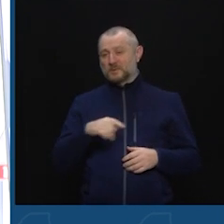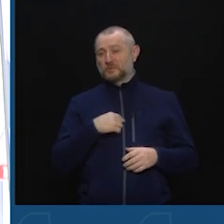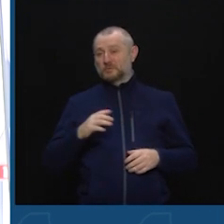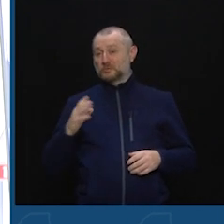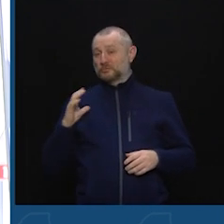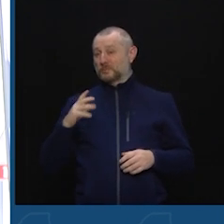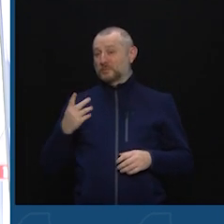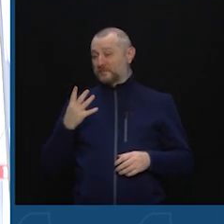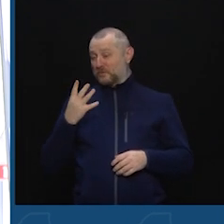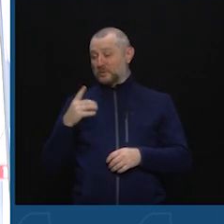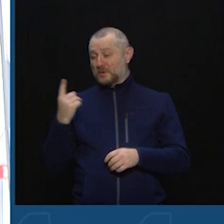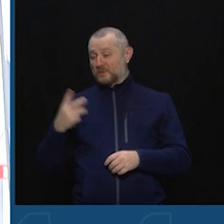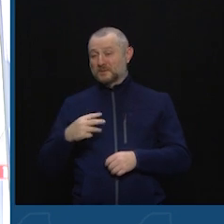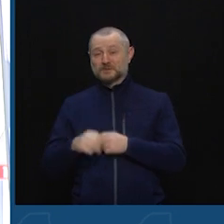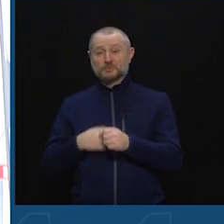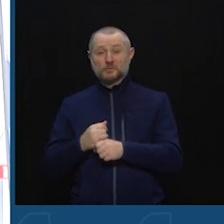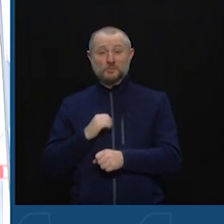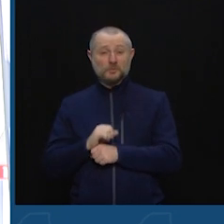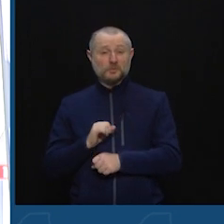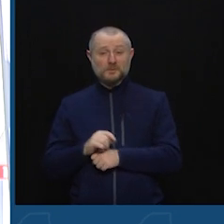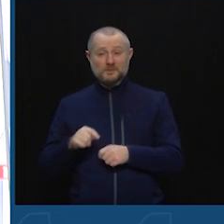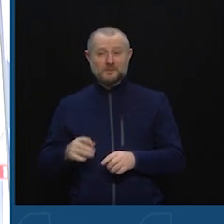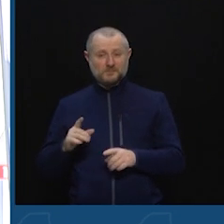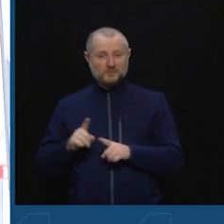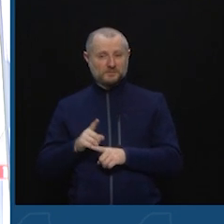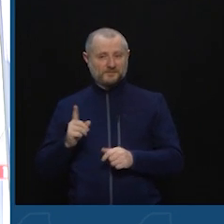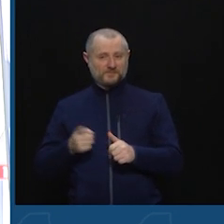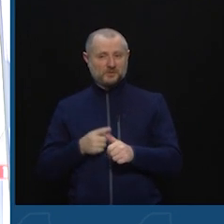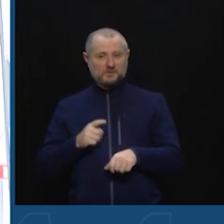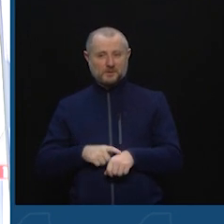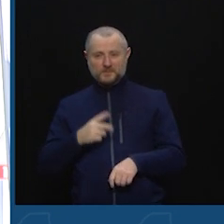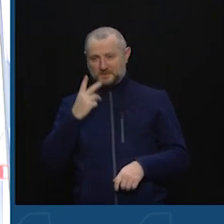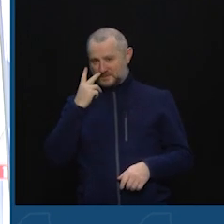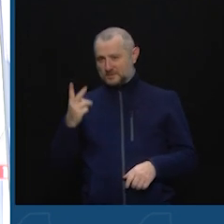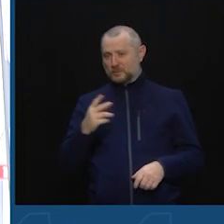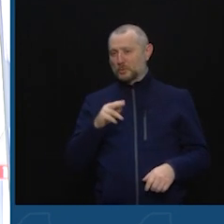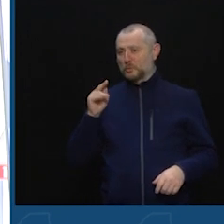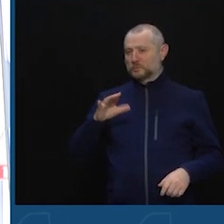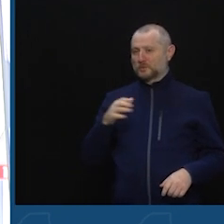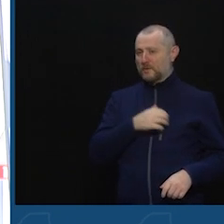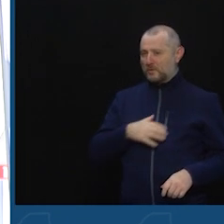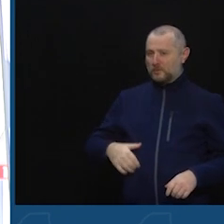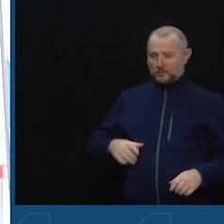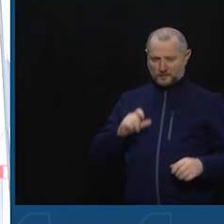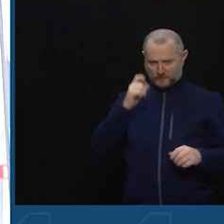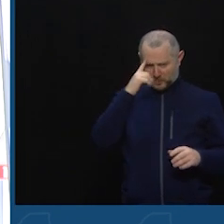years, it's the first time I've seen a mayor of New York City and a governor in the same room.